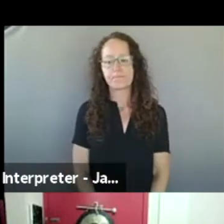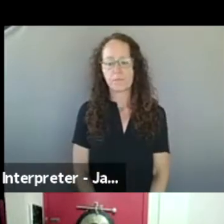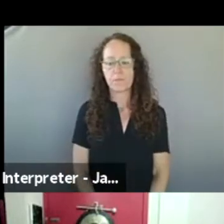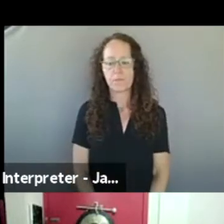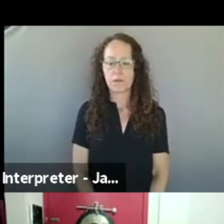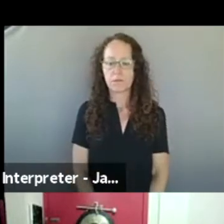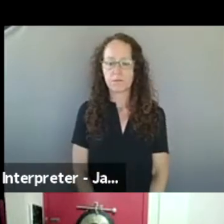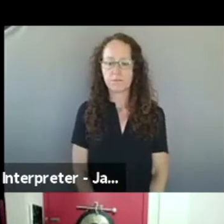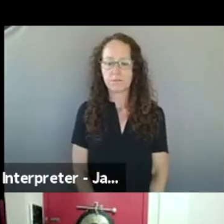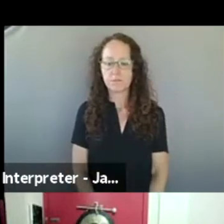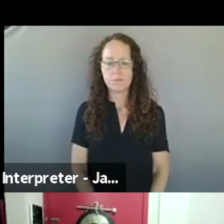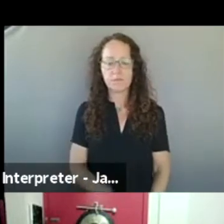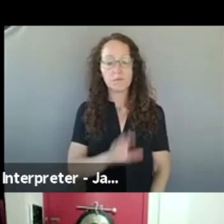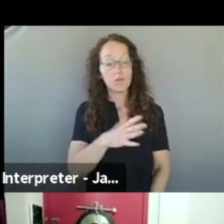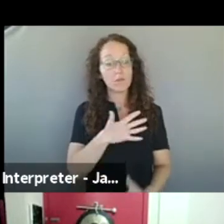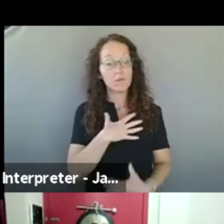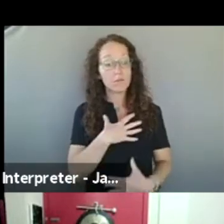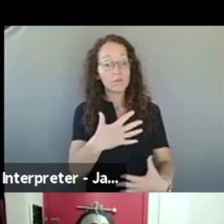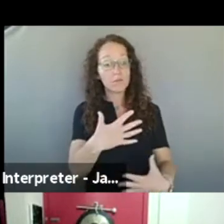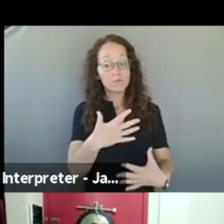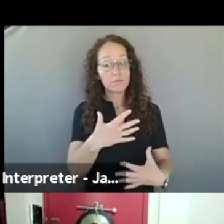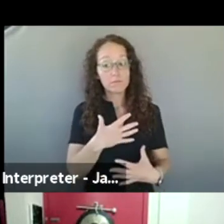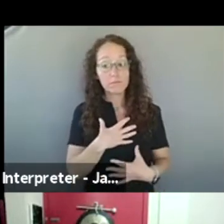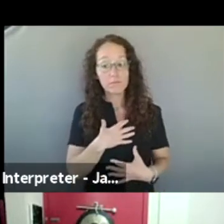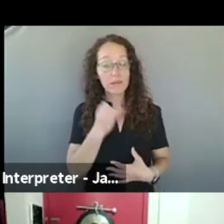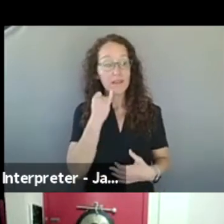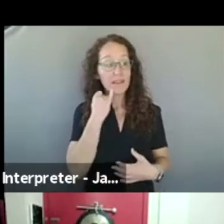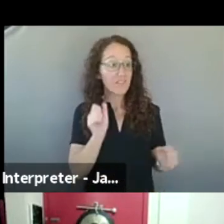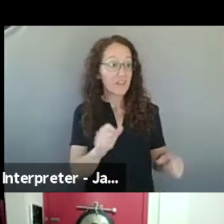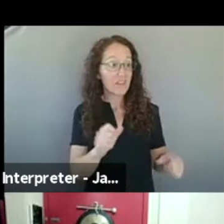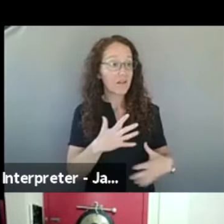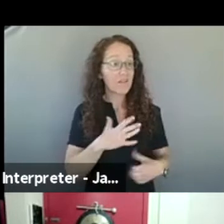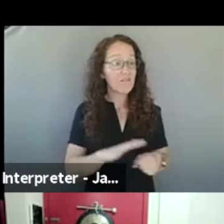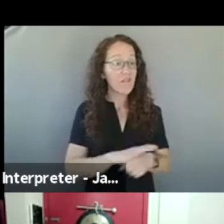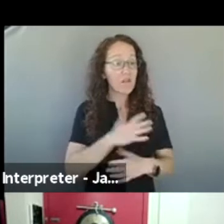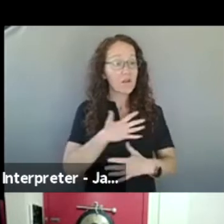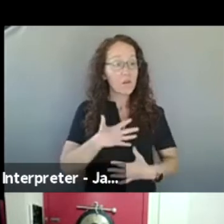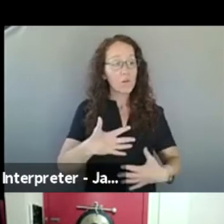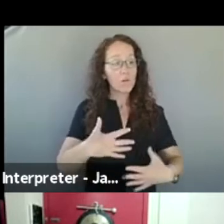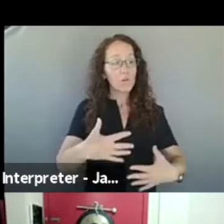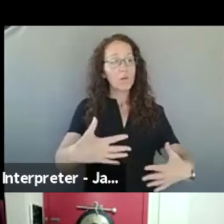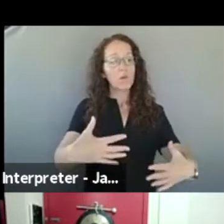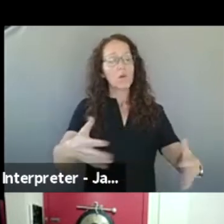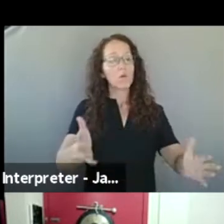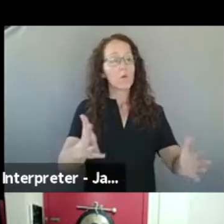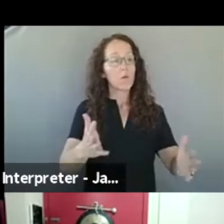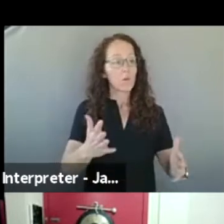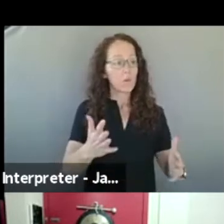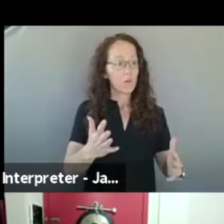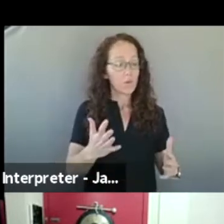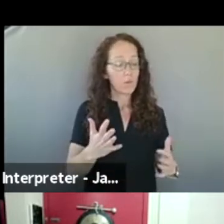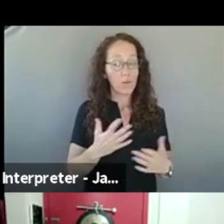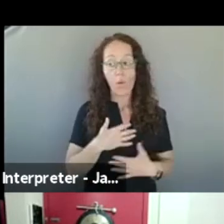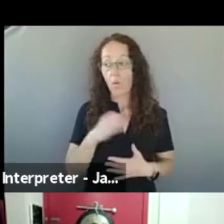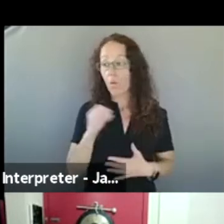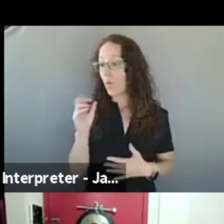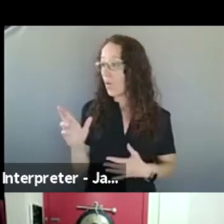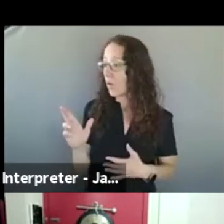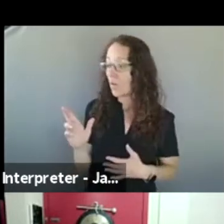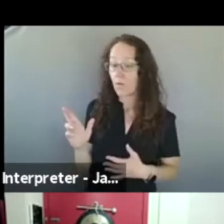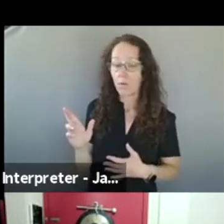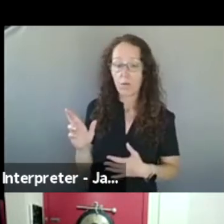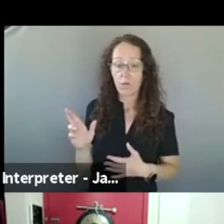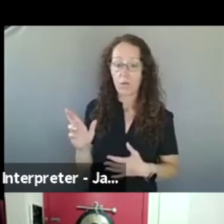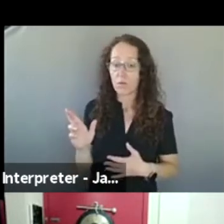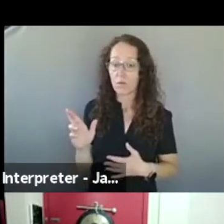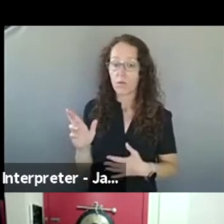I welcome your breath, whether you are able to fully breathe in and slowly exhale,